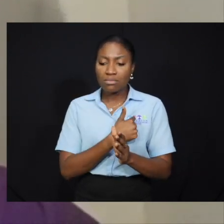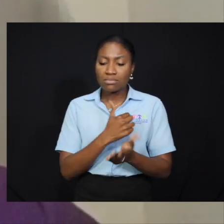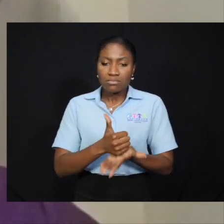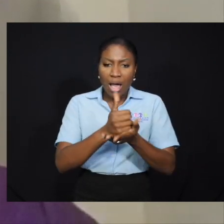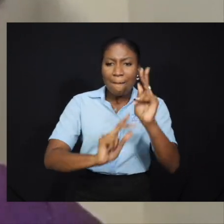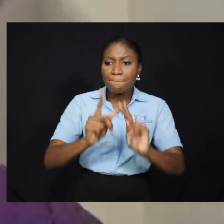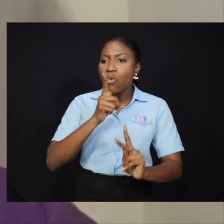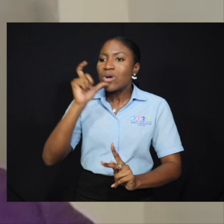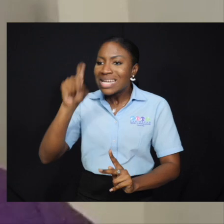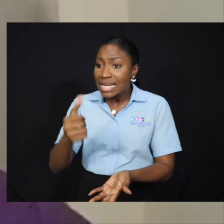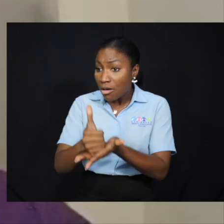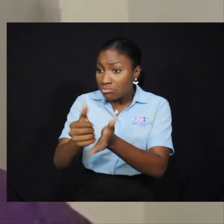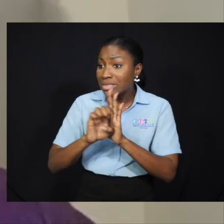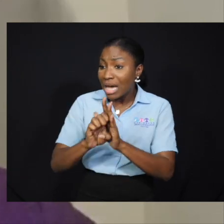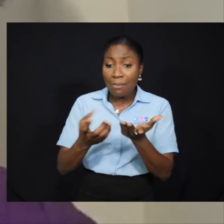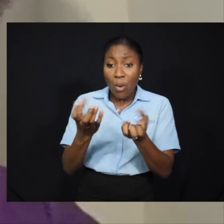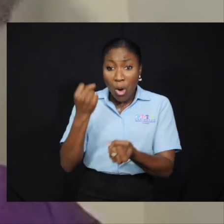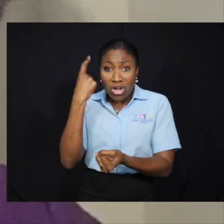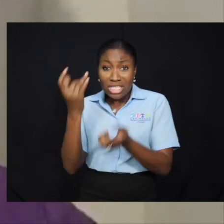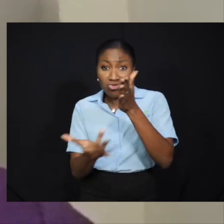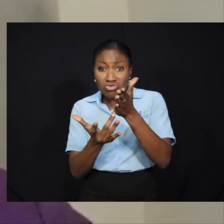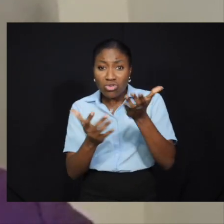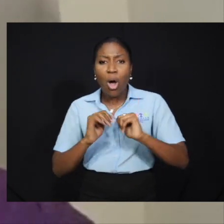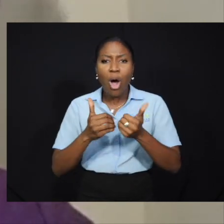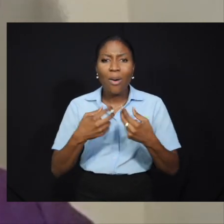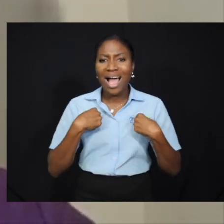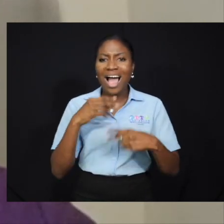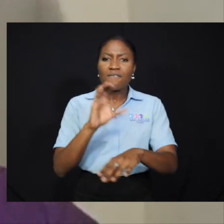our computer classes, our digital literacy classes,